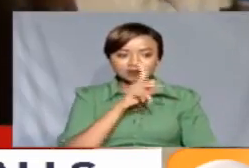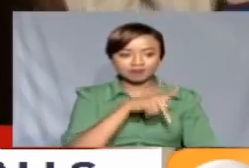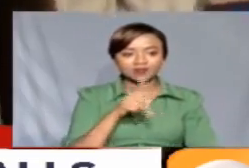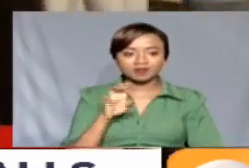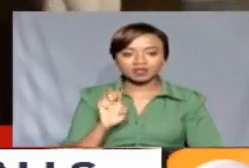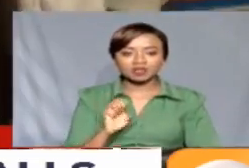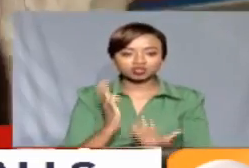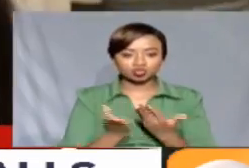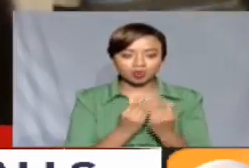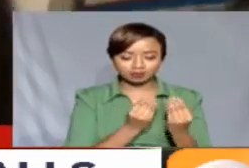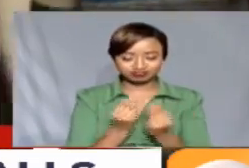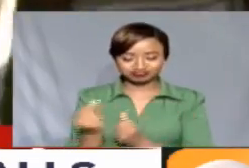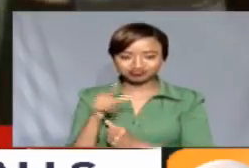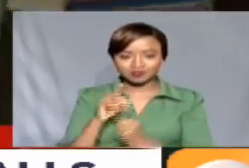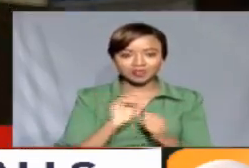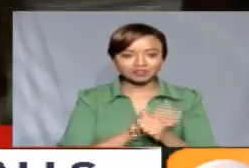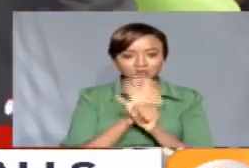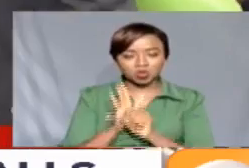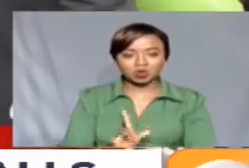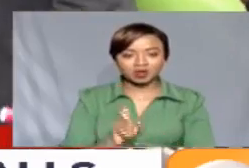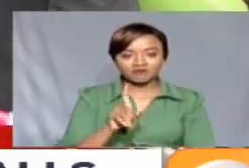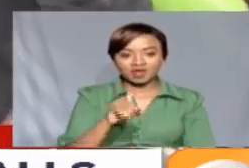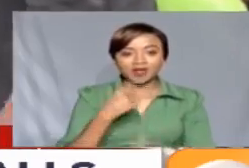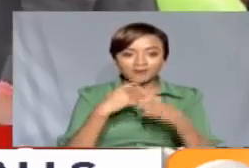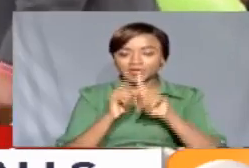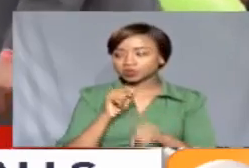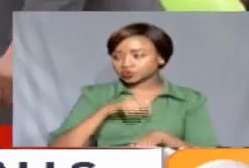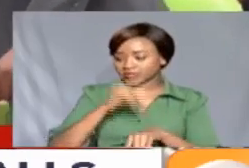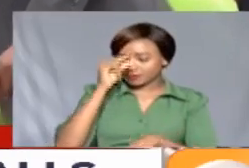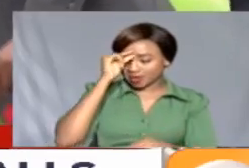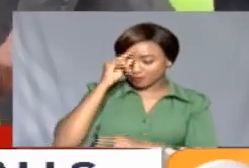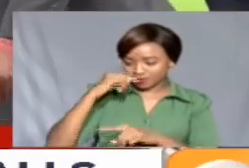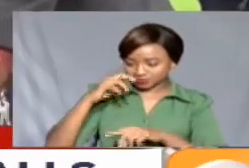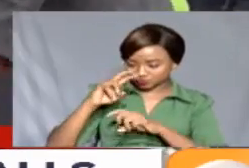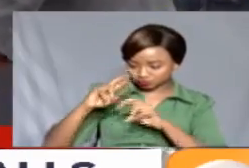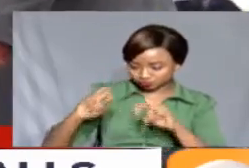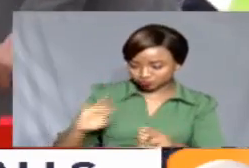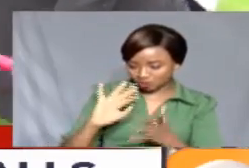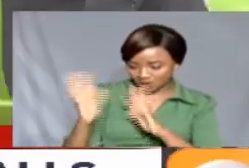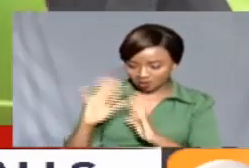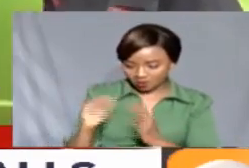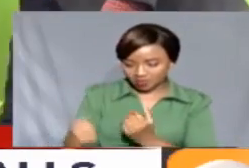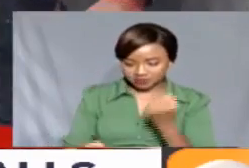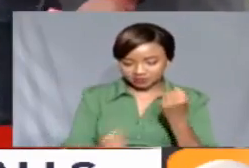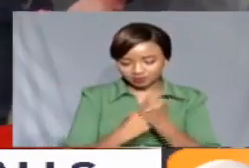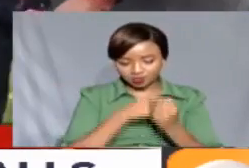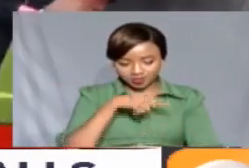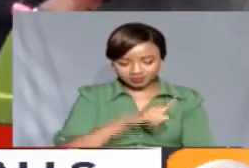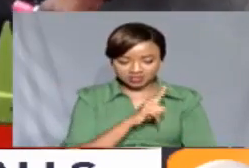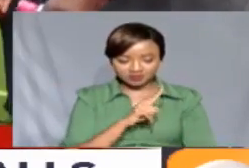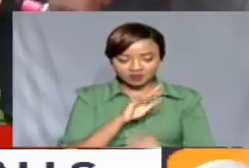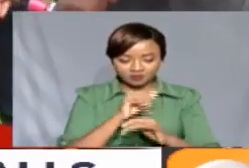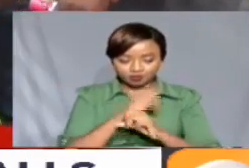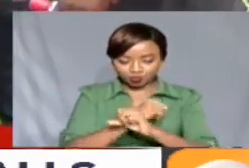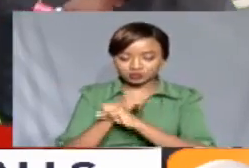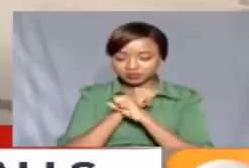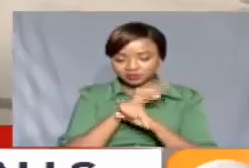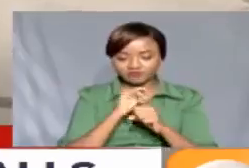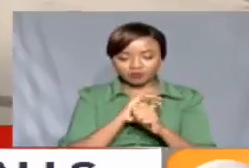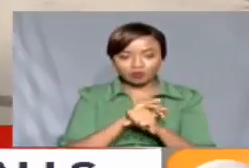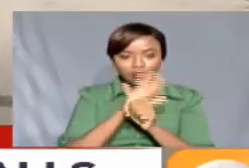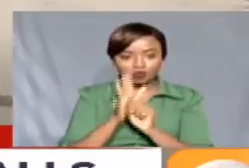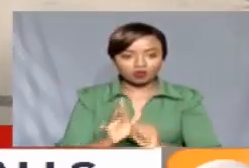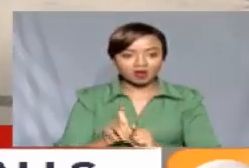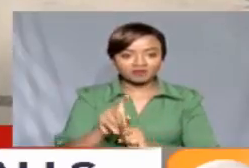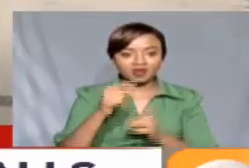the fast-spreading viral disease. As the government looks for ways of boosting its ammunition against COVID-19, the